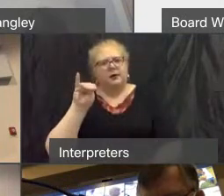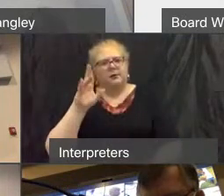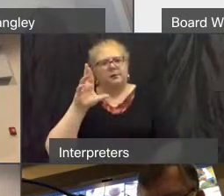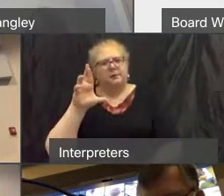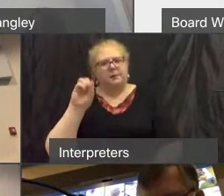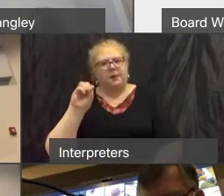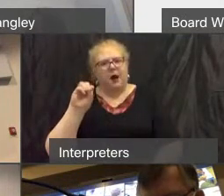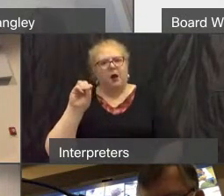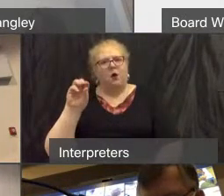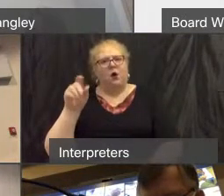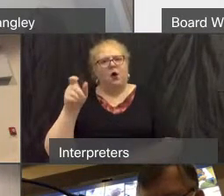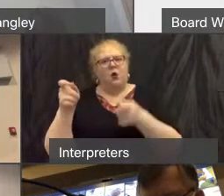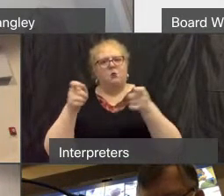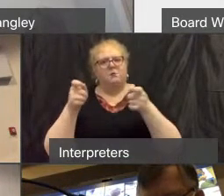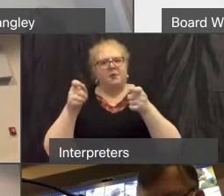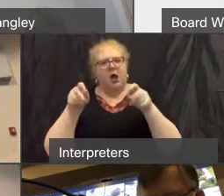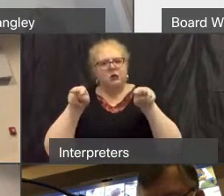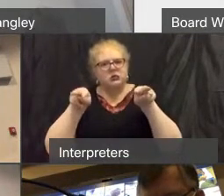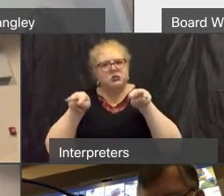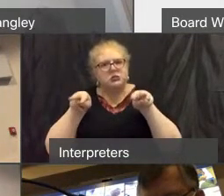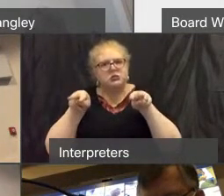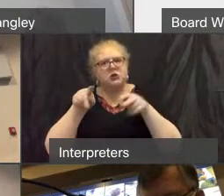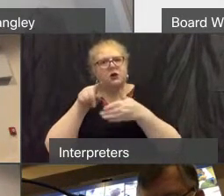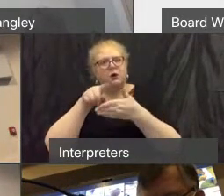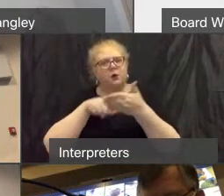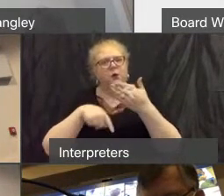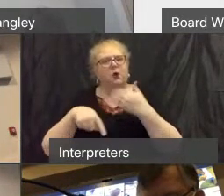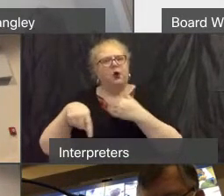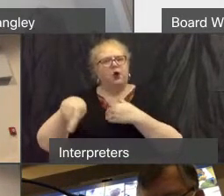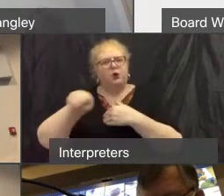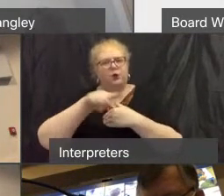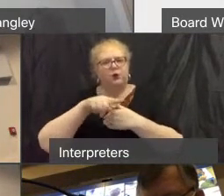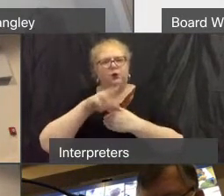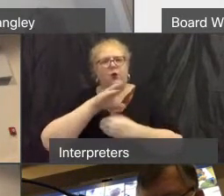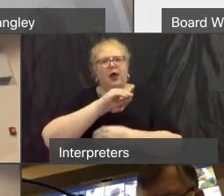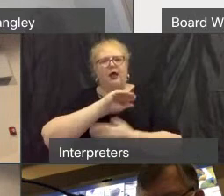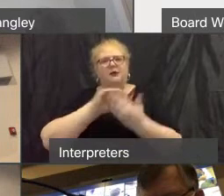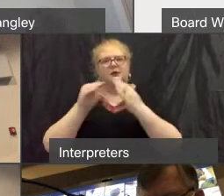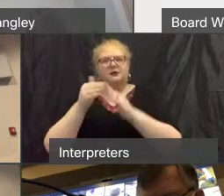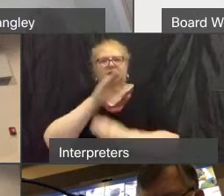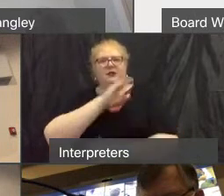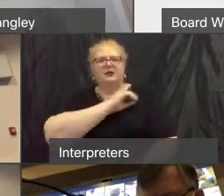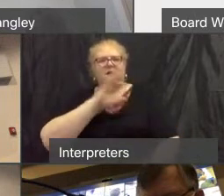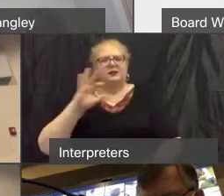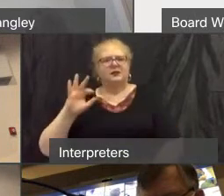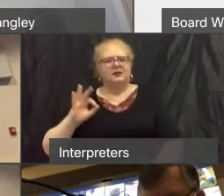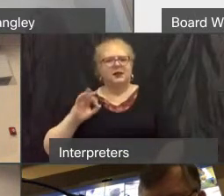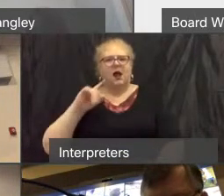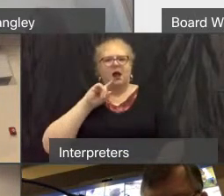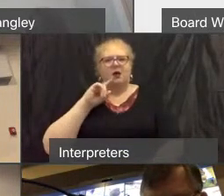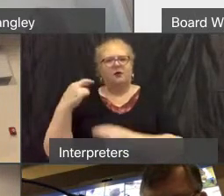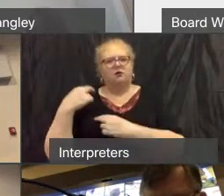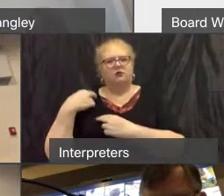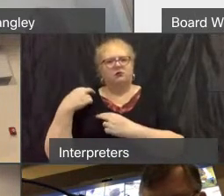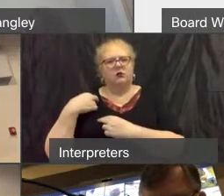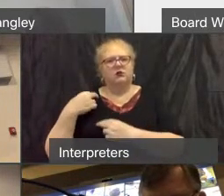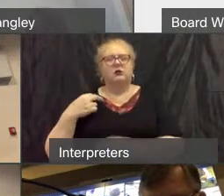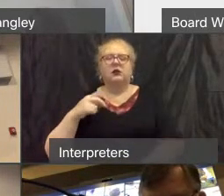and the city staff are responsible for. I mean, I think that it's our job to come up with the policies, but I